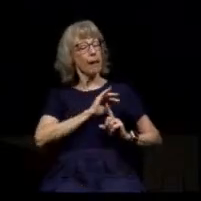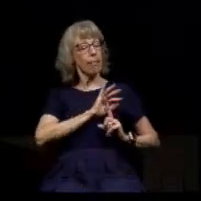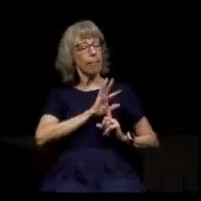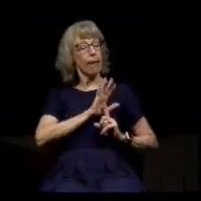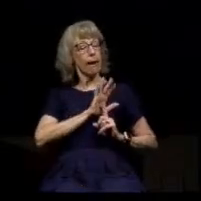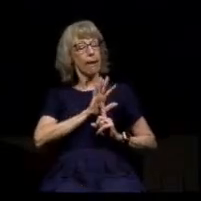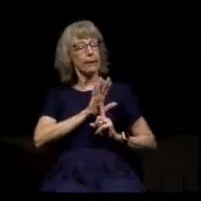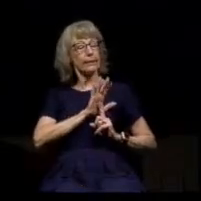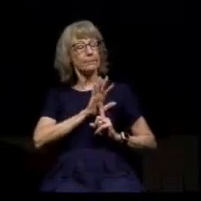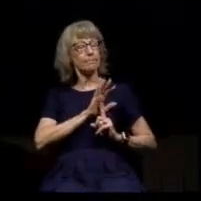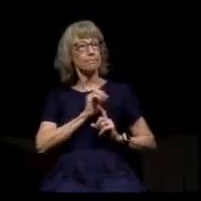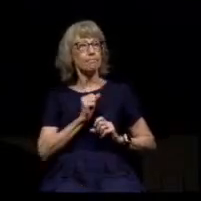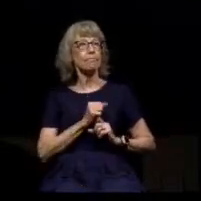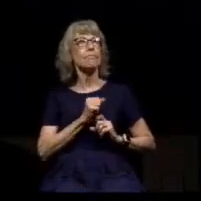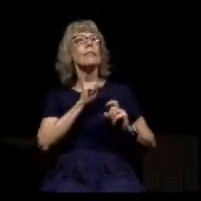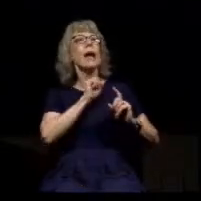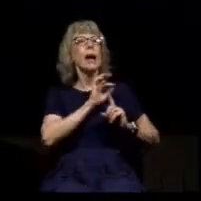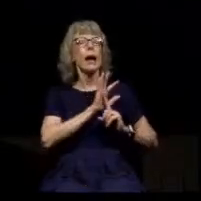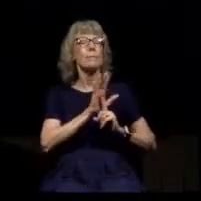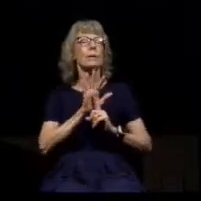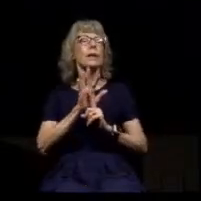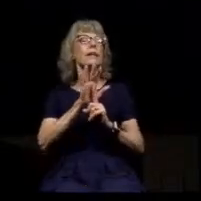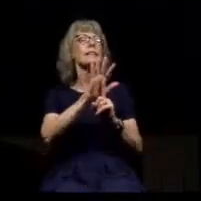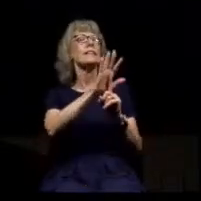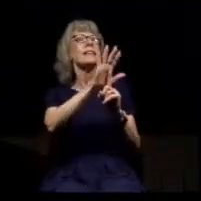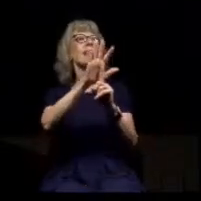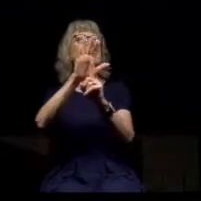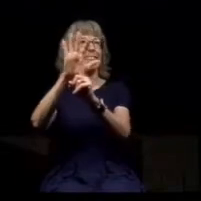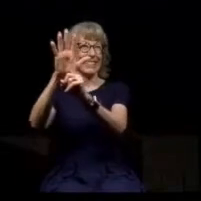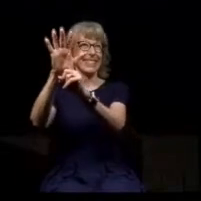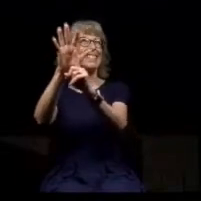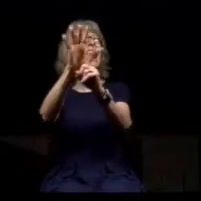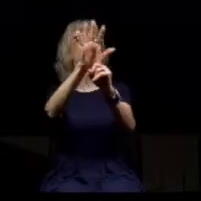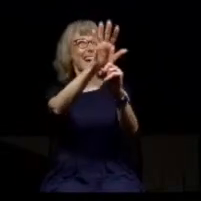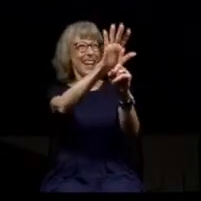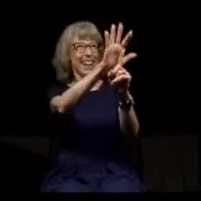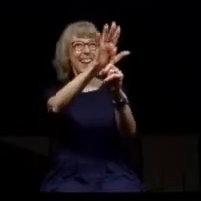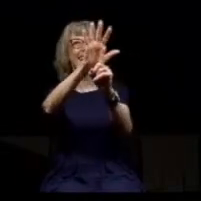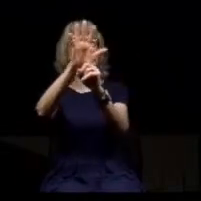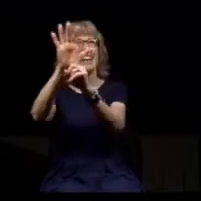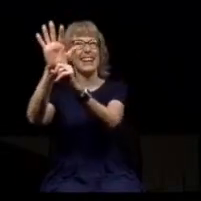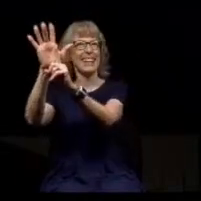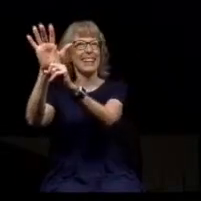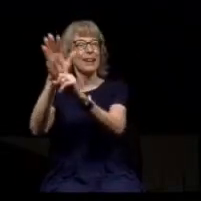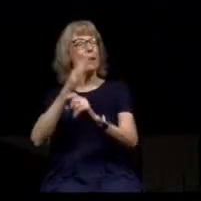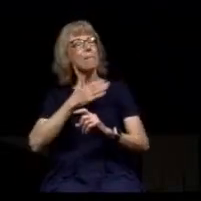light of mine, I'm going to let it shine.